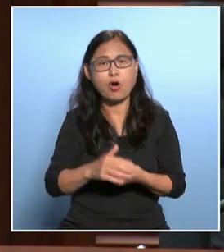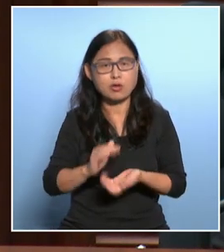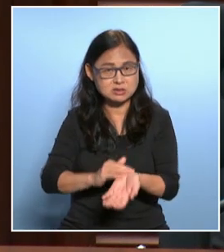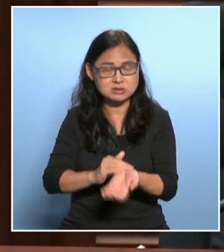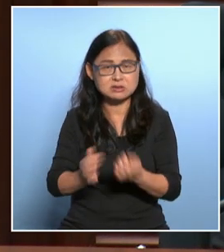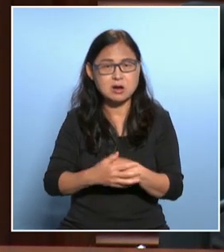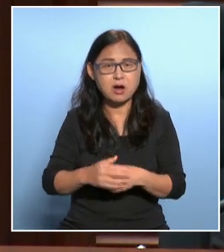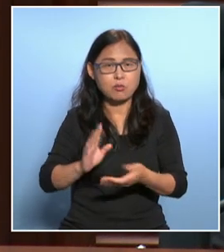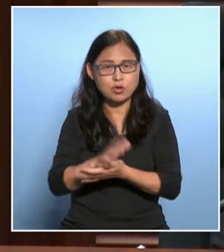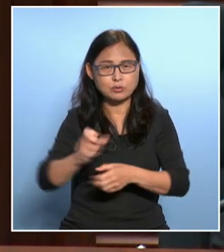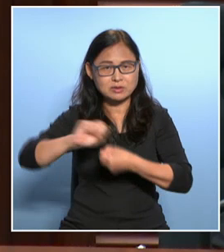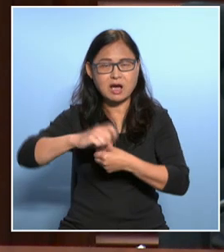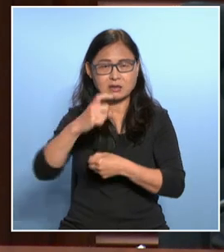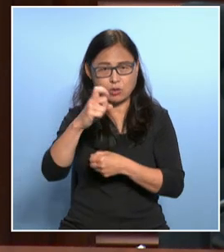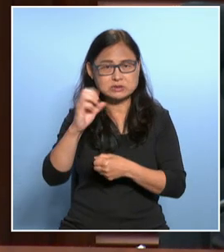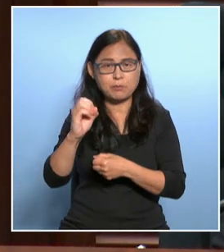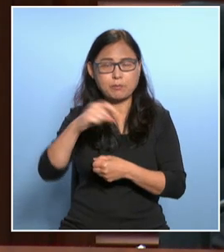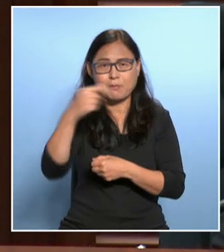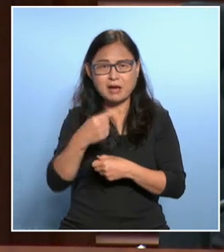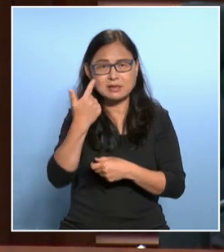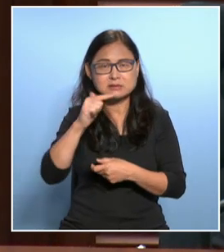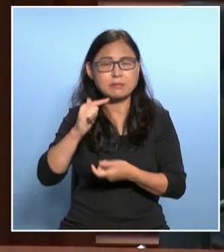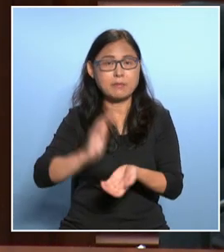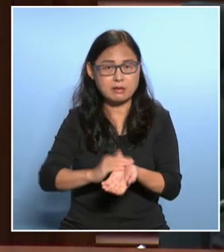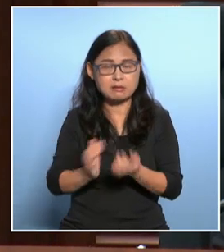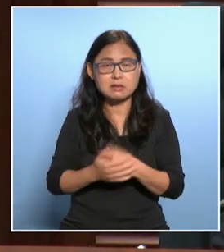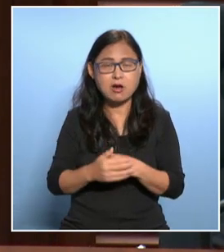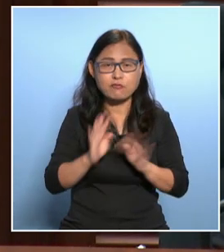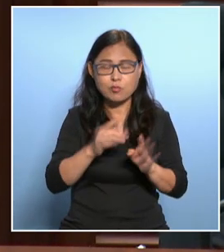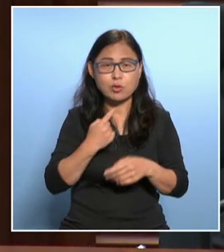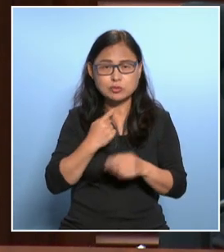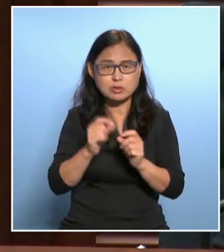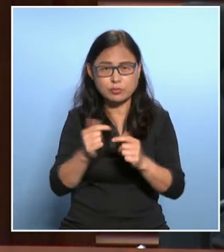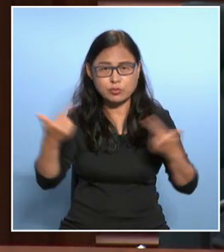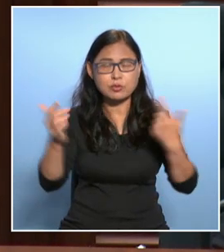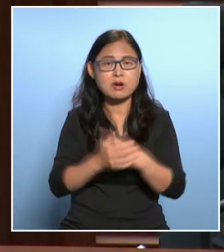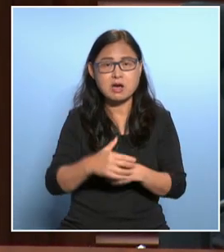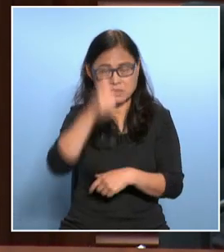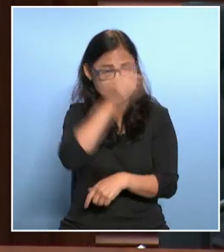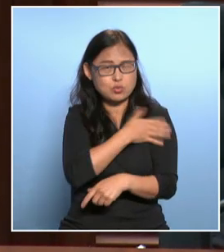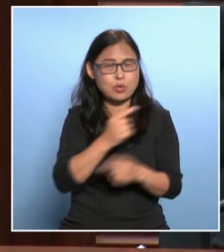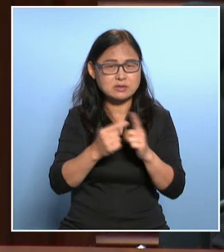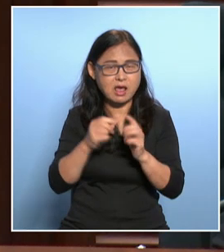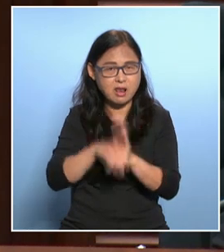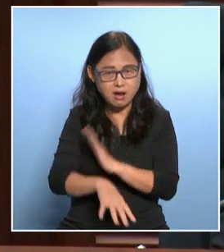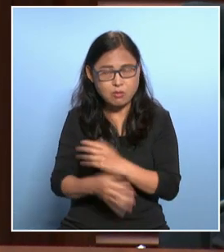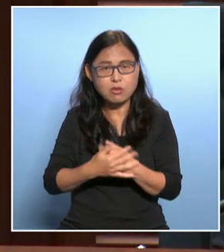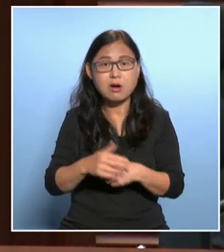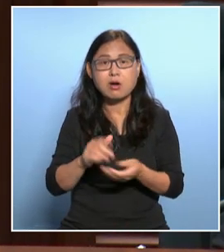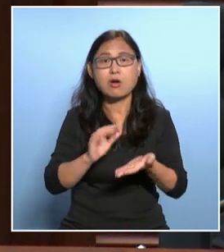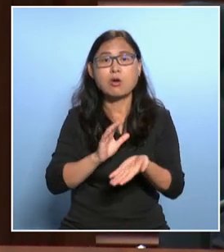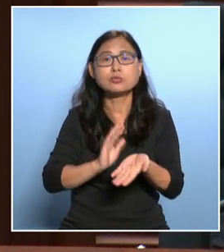For specialist outpatient services, the number of attendants is now reaching 8 million. Because